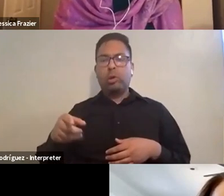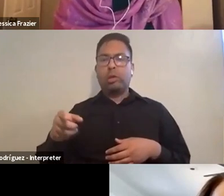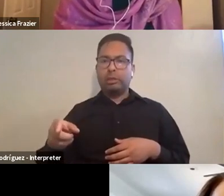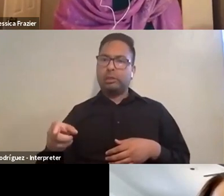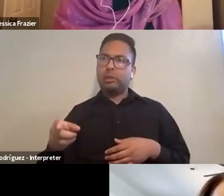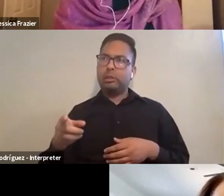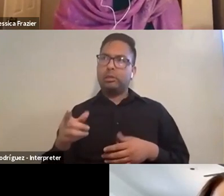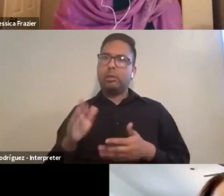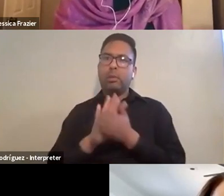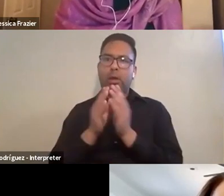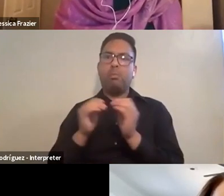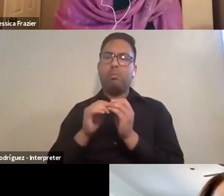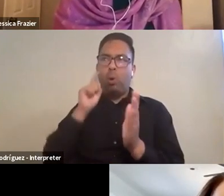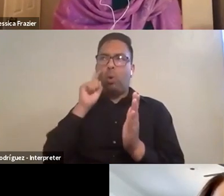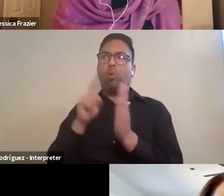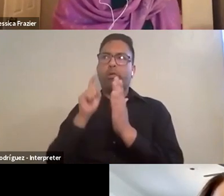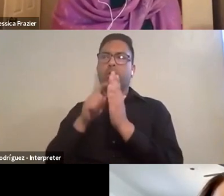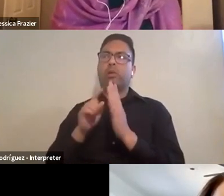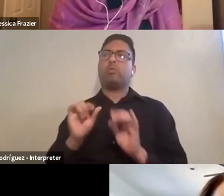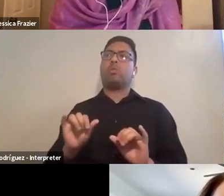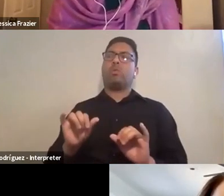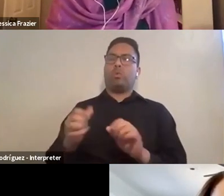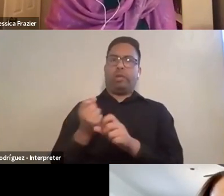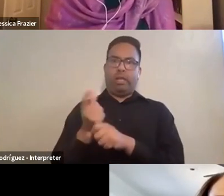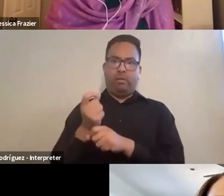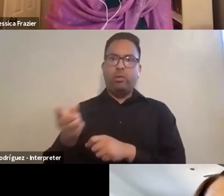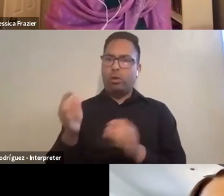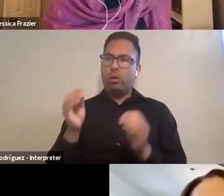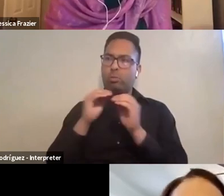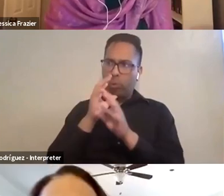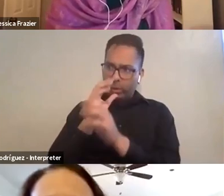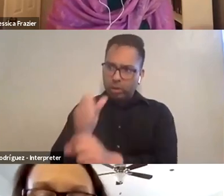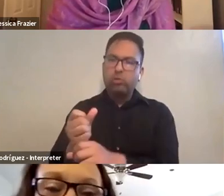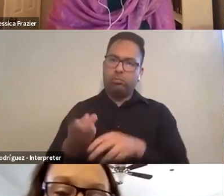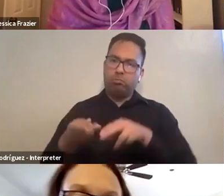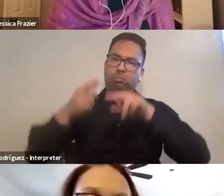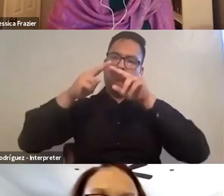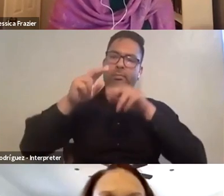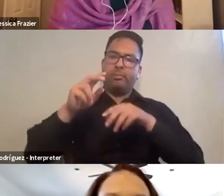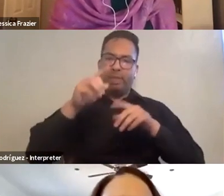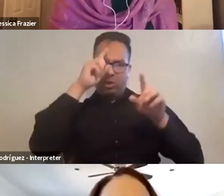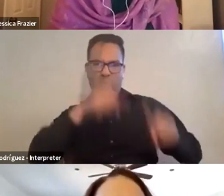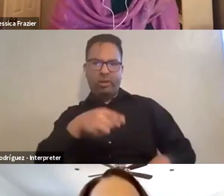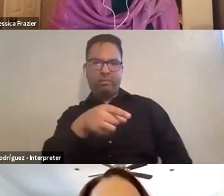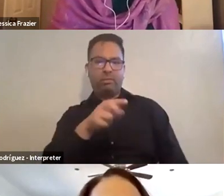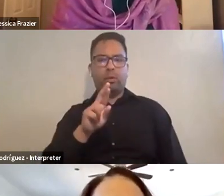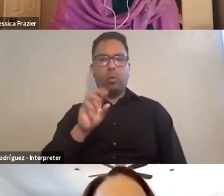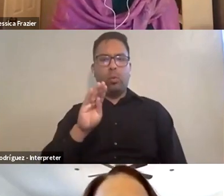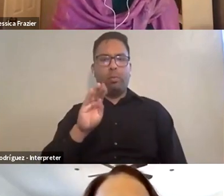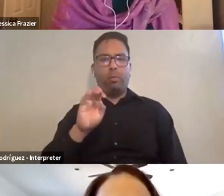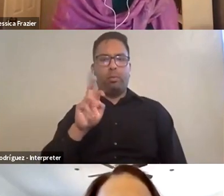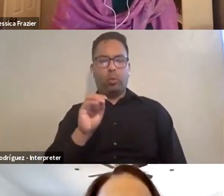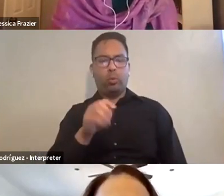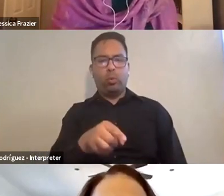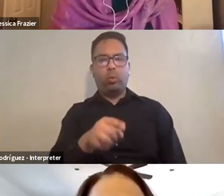recognized with every year we have more interest. And I agree with Roberto that